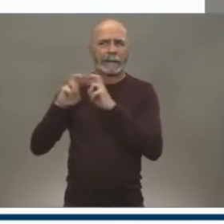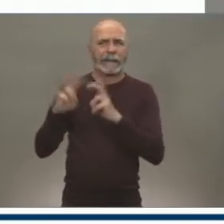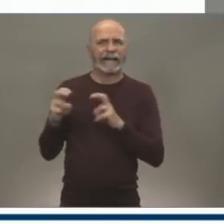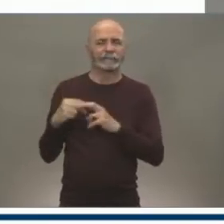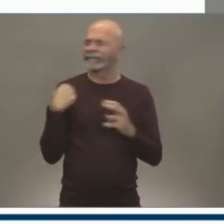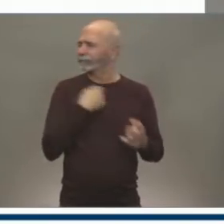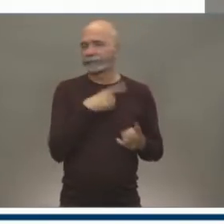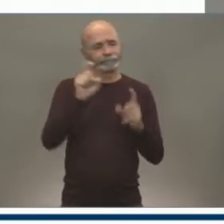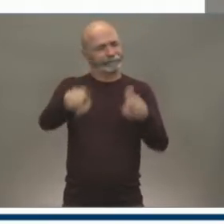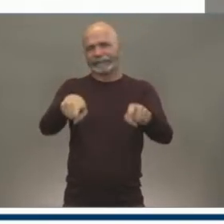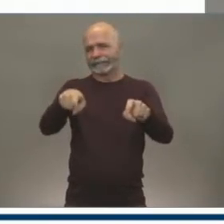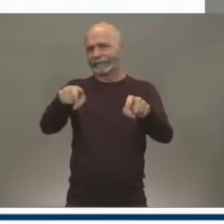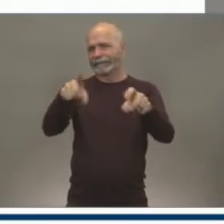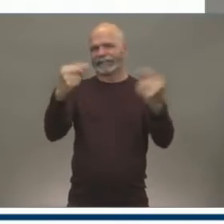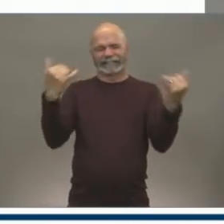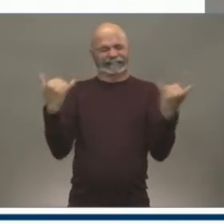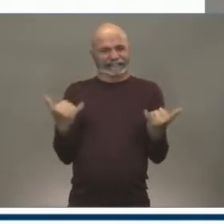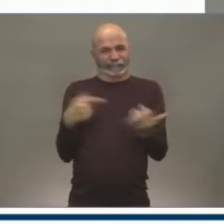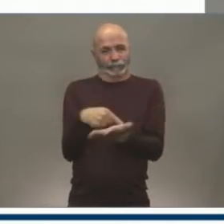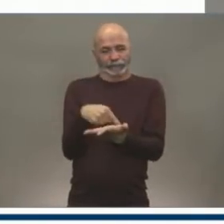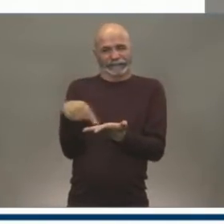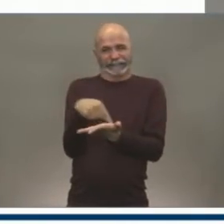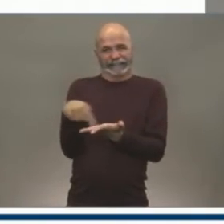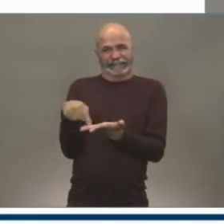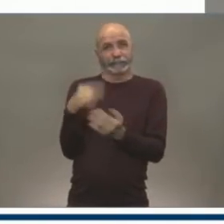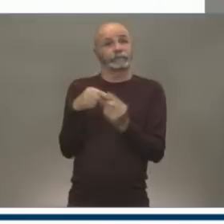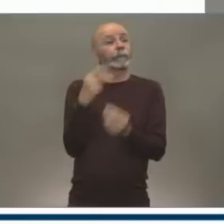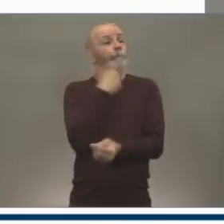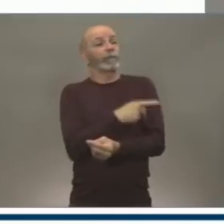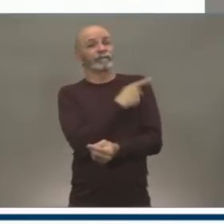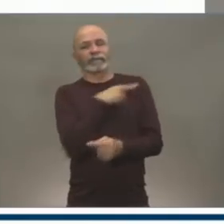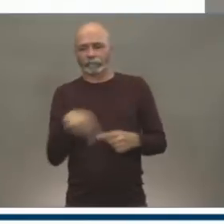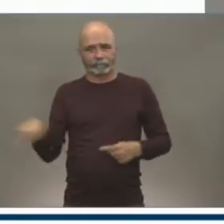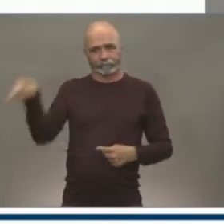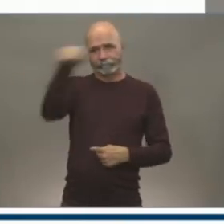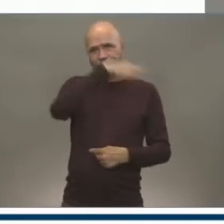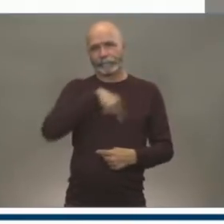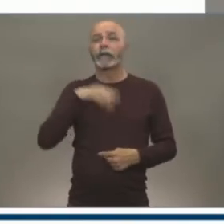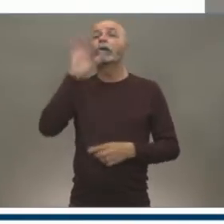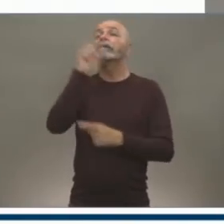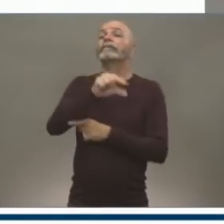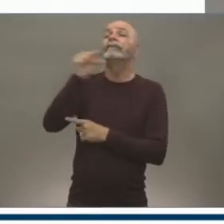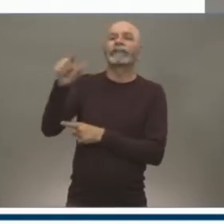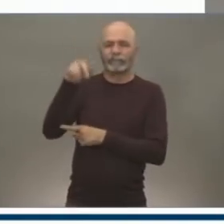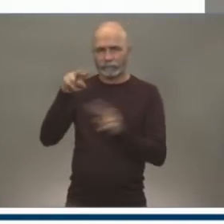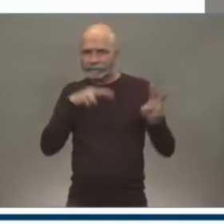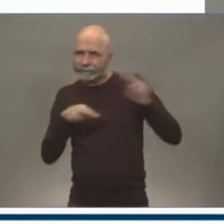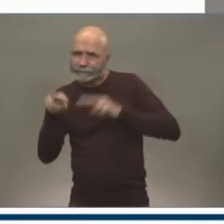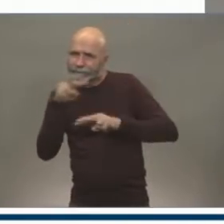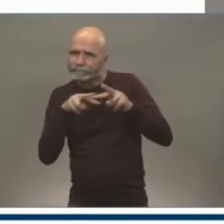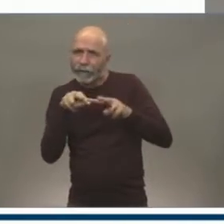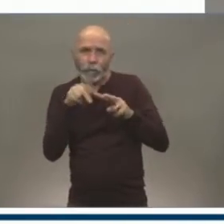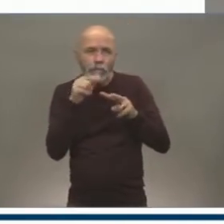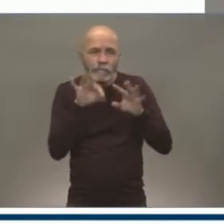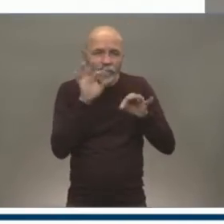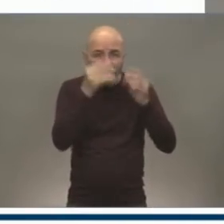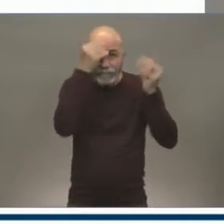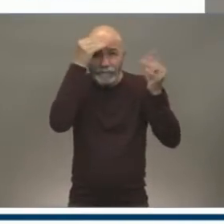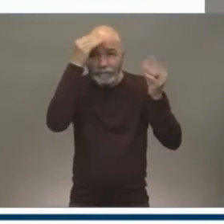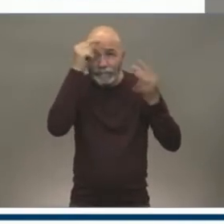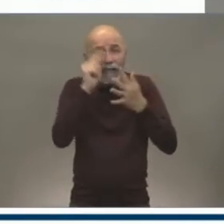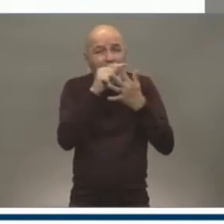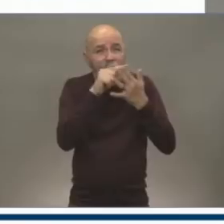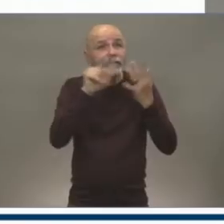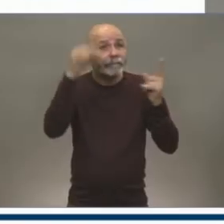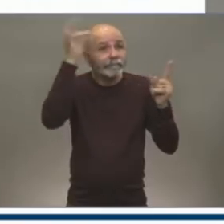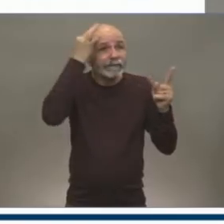detailed conversations within the provincial government, and as we get more certainty from the federal level and develop in more detail